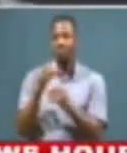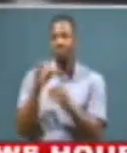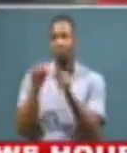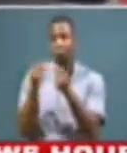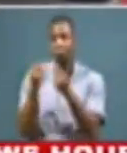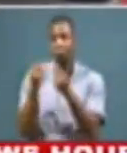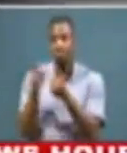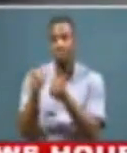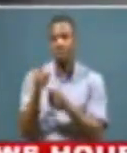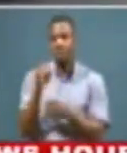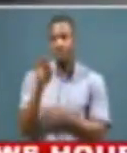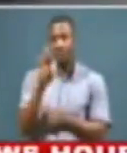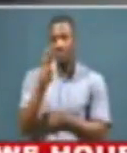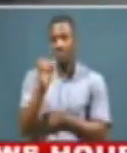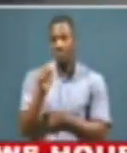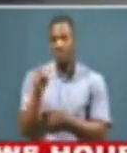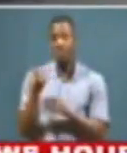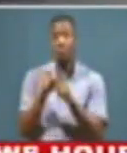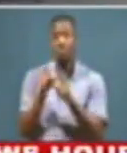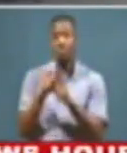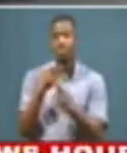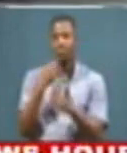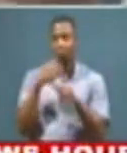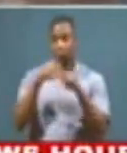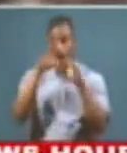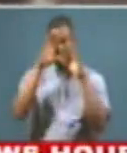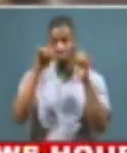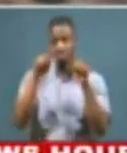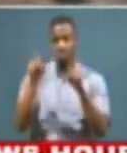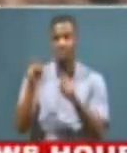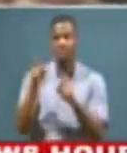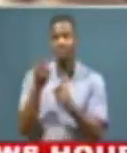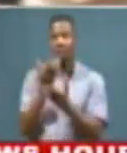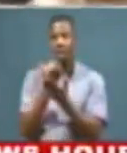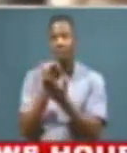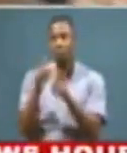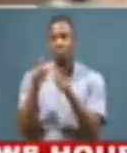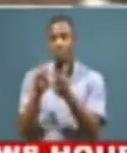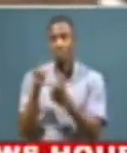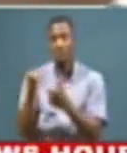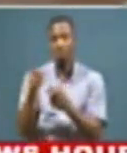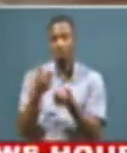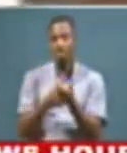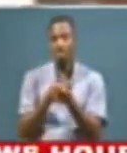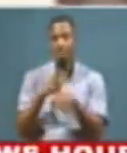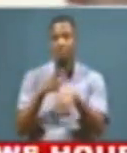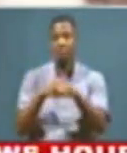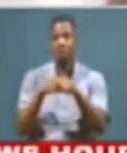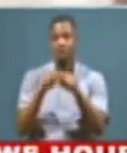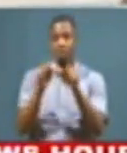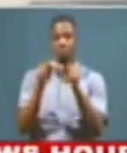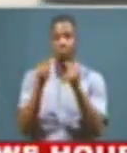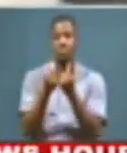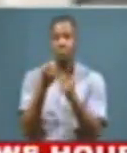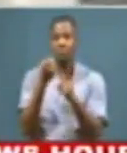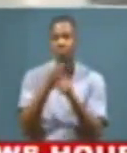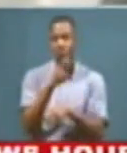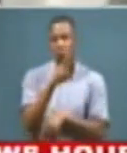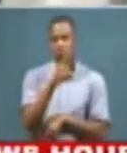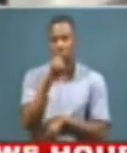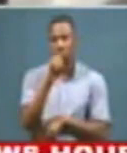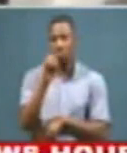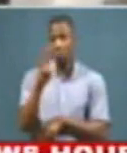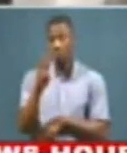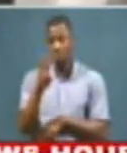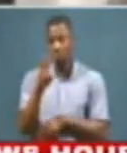Associations, FIFA. He also served as the Chairman of the Appeals Committee of the Ghana Football Association from